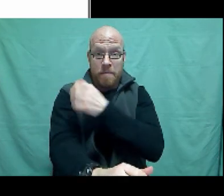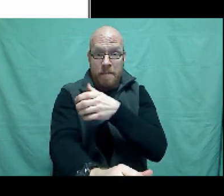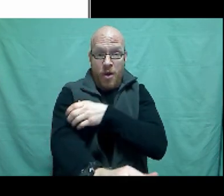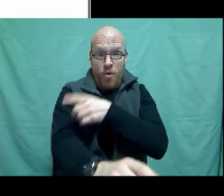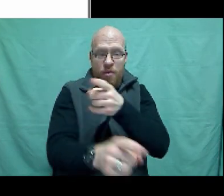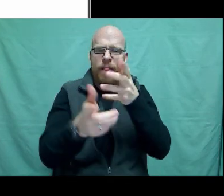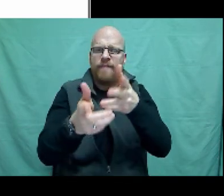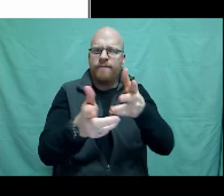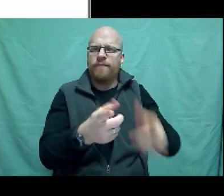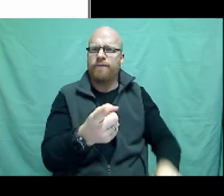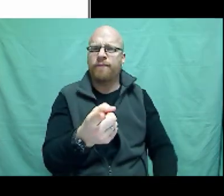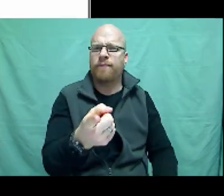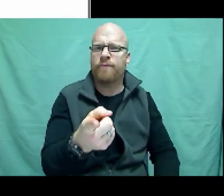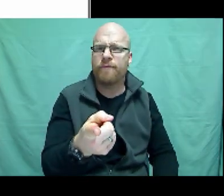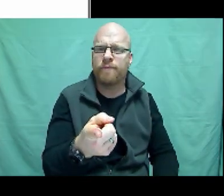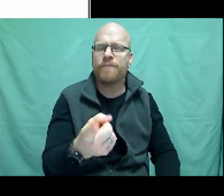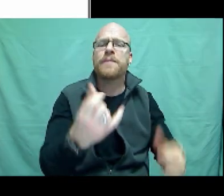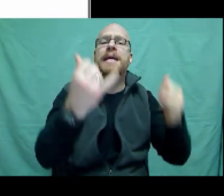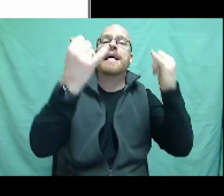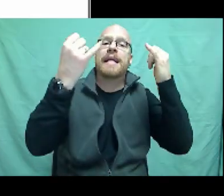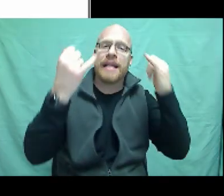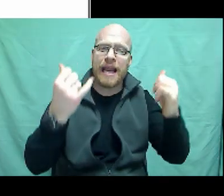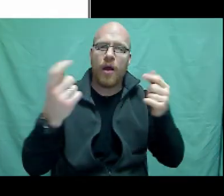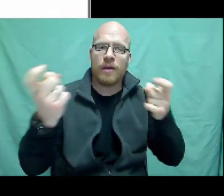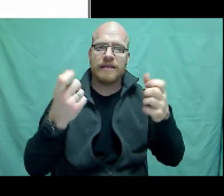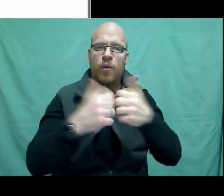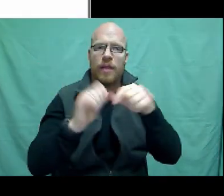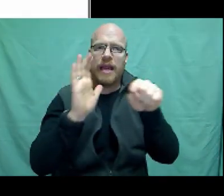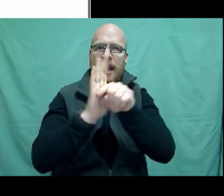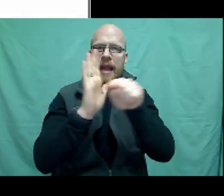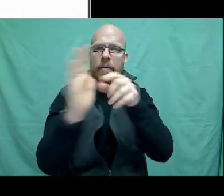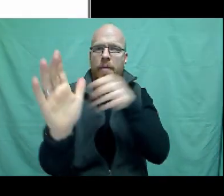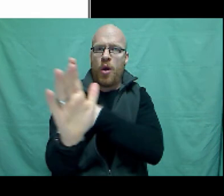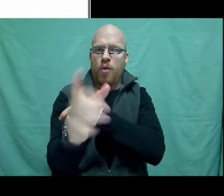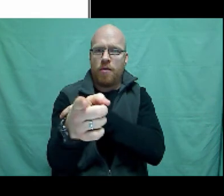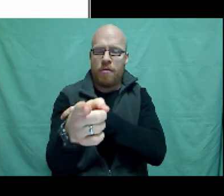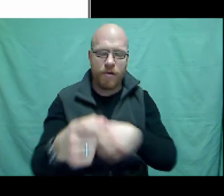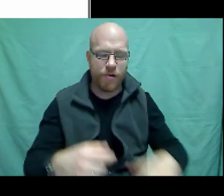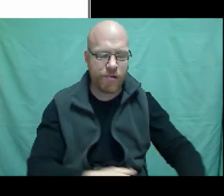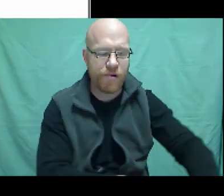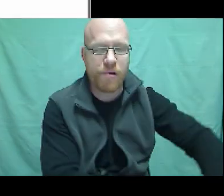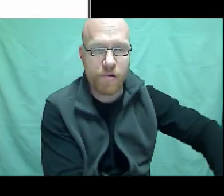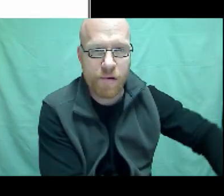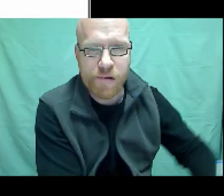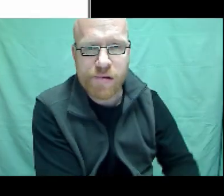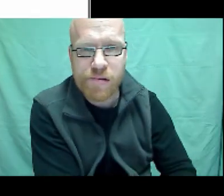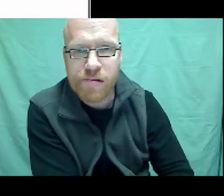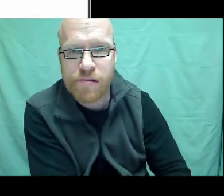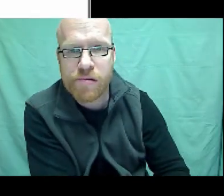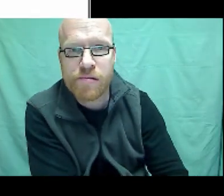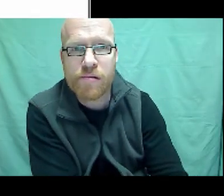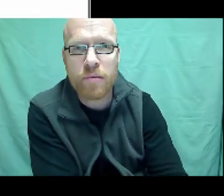The outside negative exponent is positive. Now we deal with the negatives on the inside.